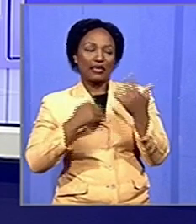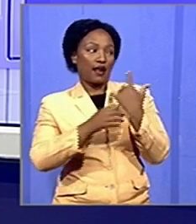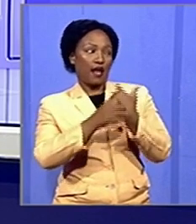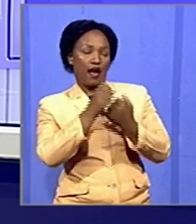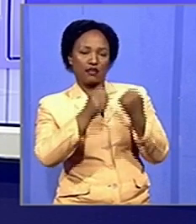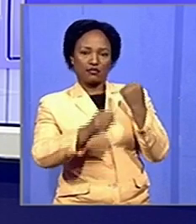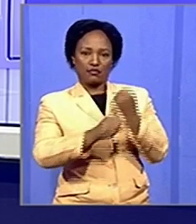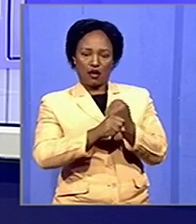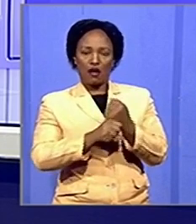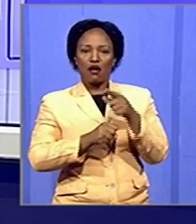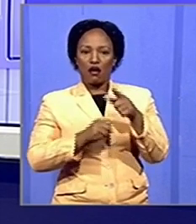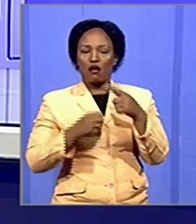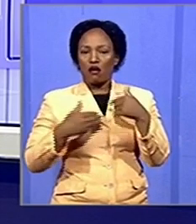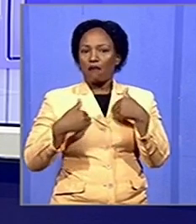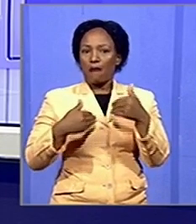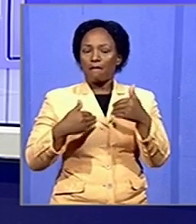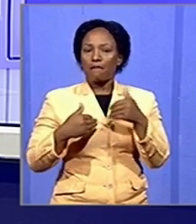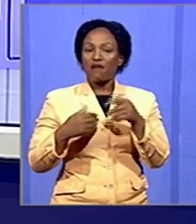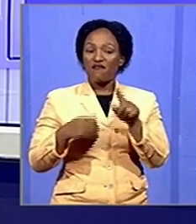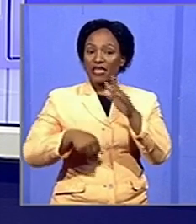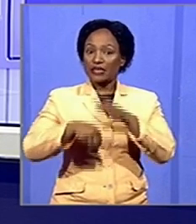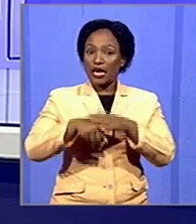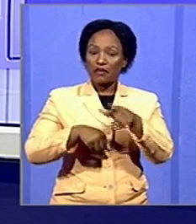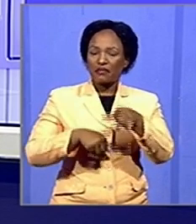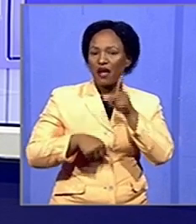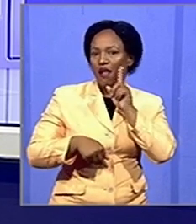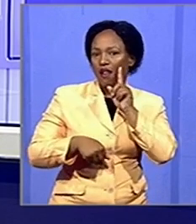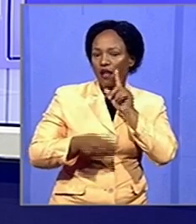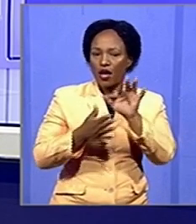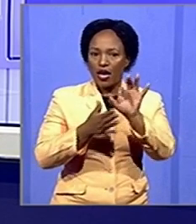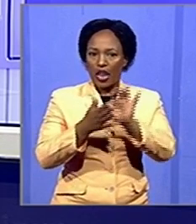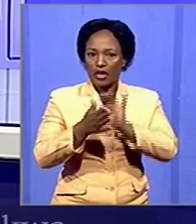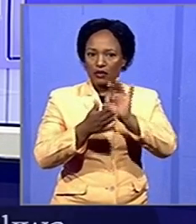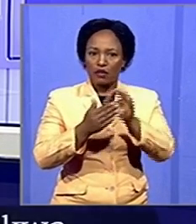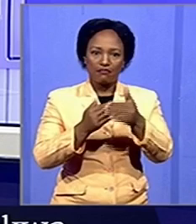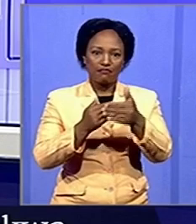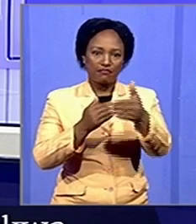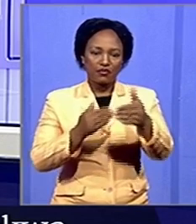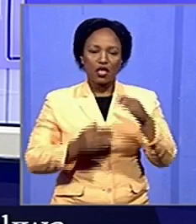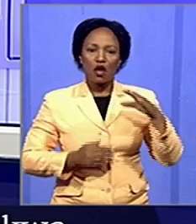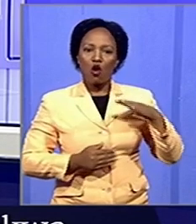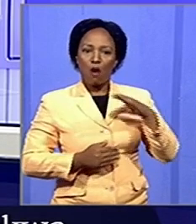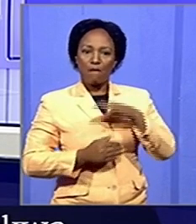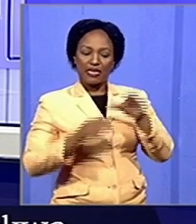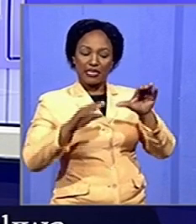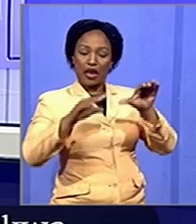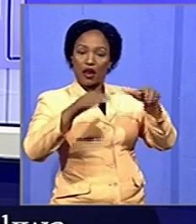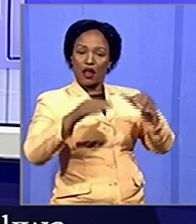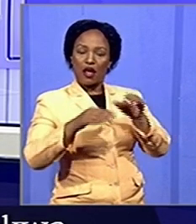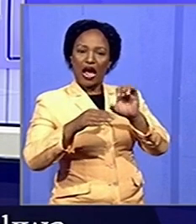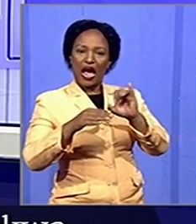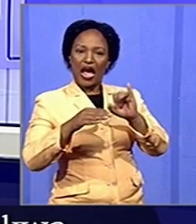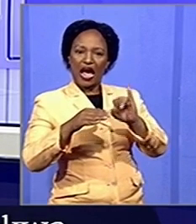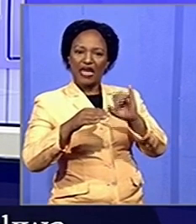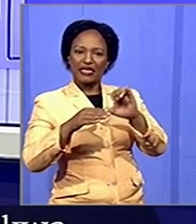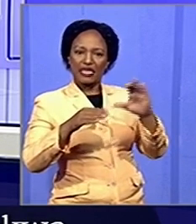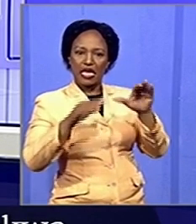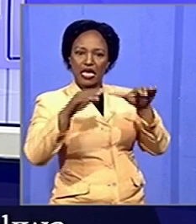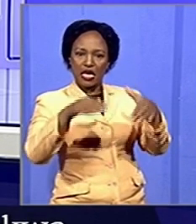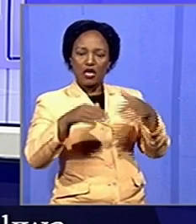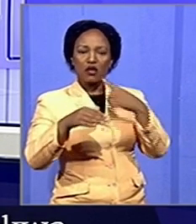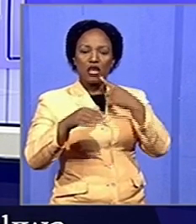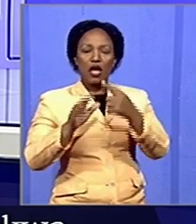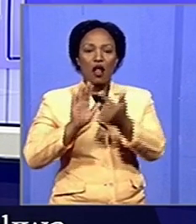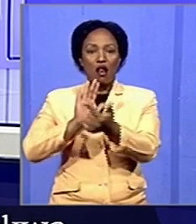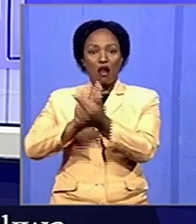fetileng e tla ba teko ya pele dikgethong tse tlang. Komishene ya dikgetho e hlalositse molao ona e le kgato ya